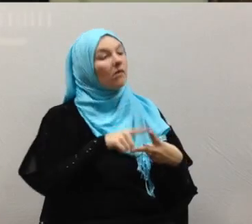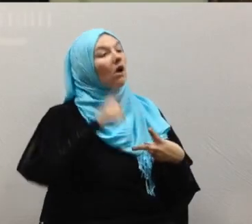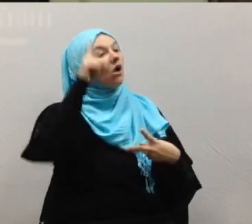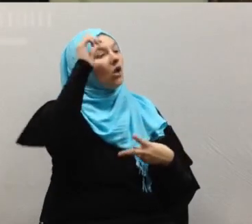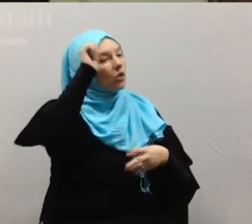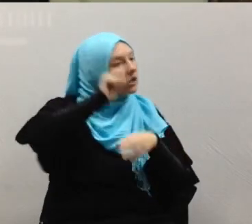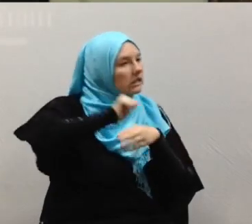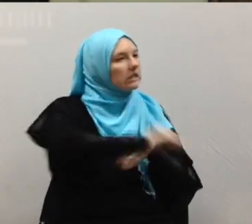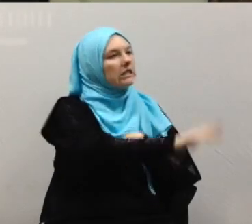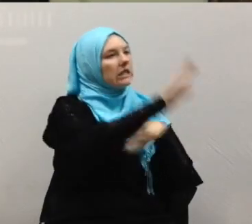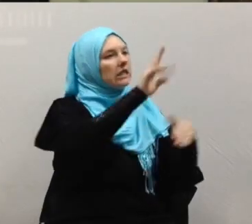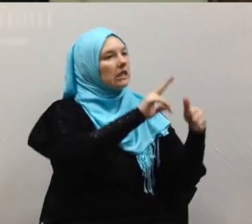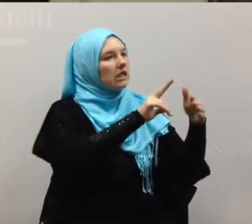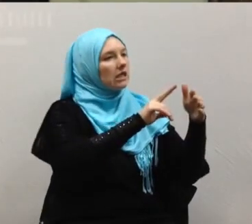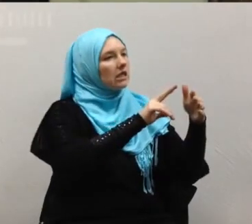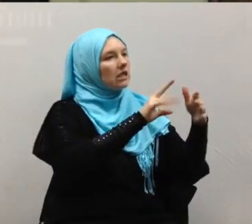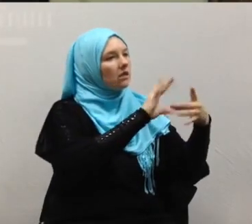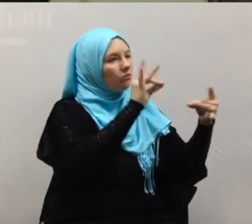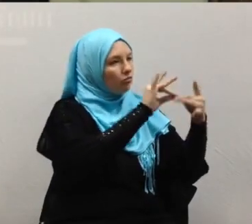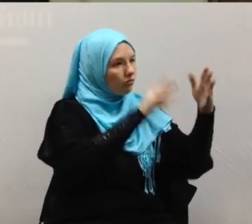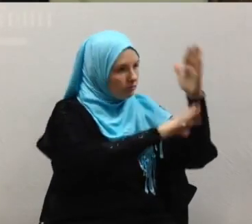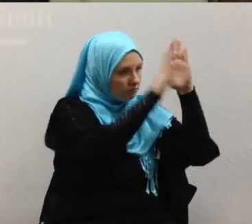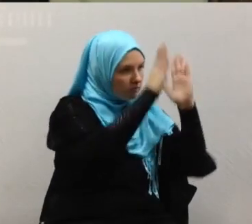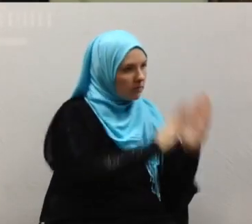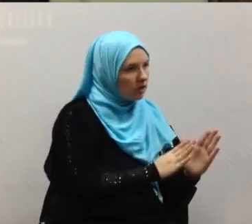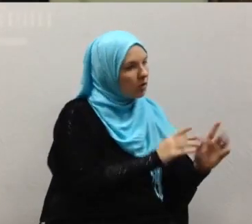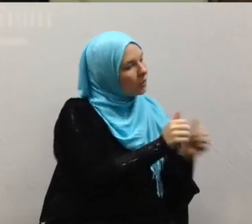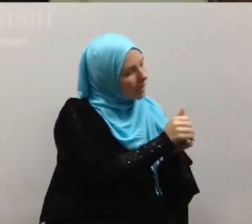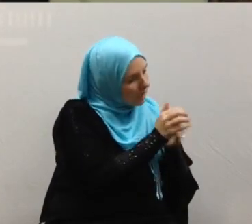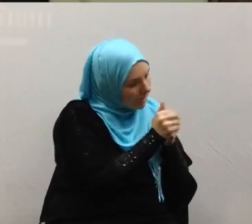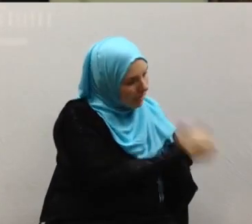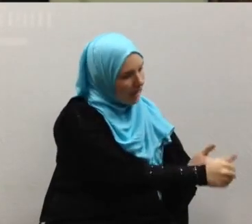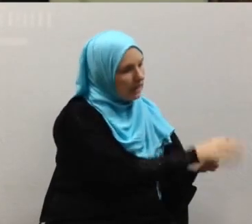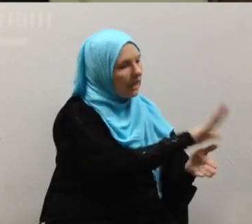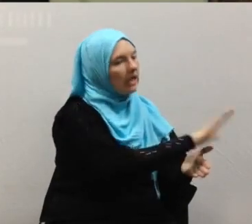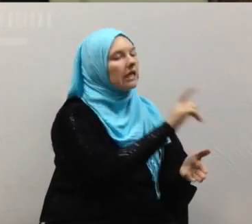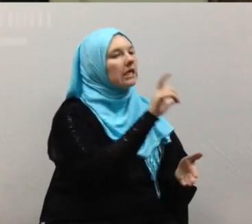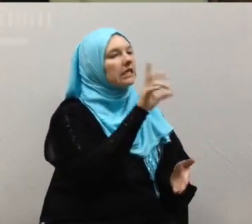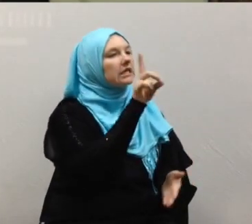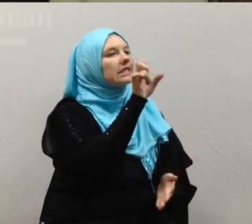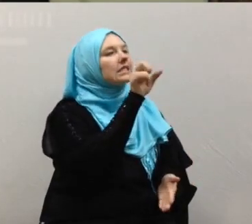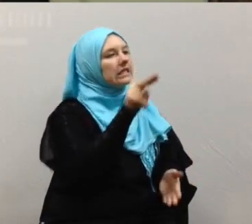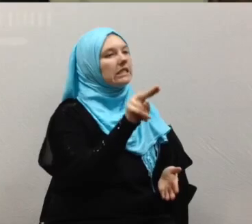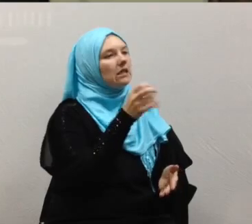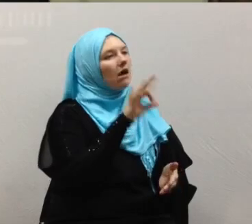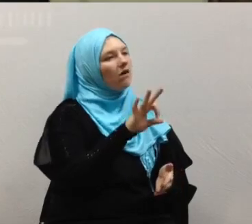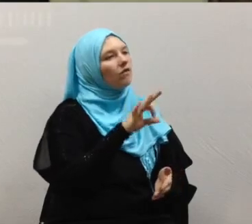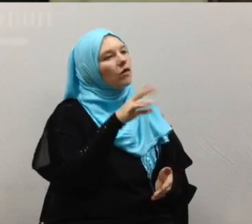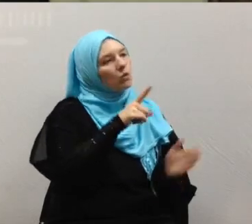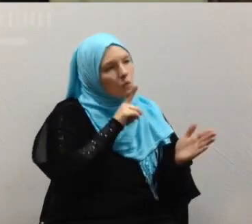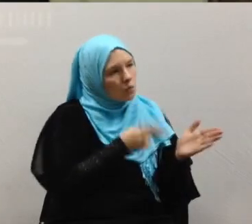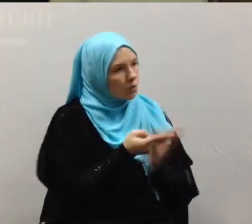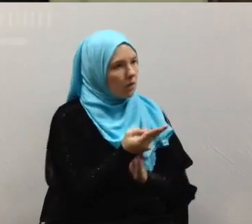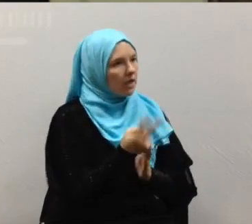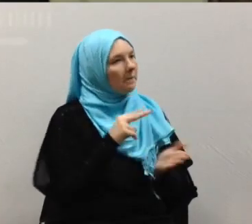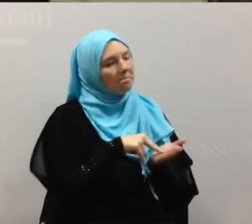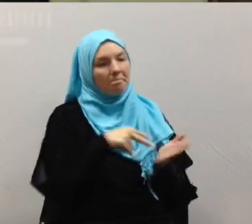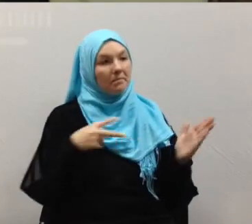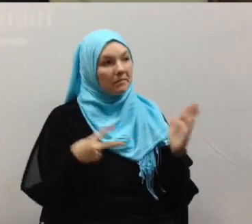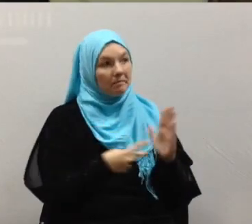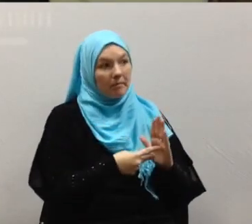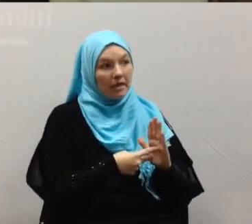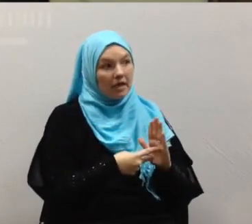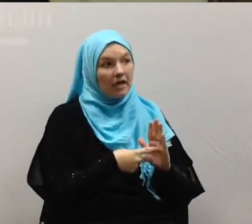guidance and the deen of truth, meaning this is what you need to consider. That is what's